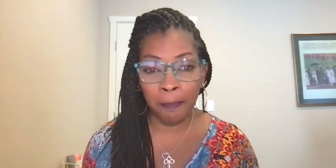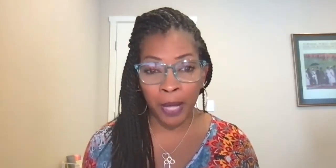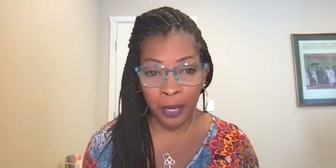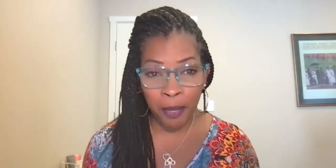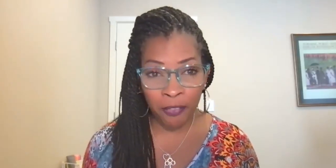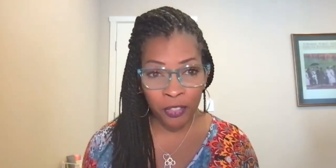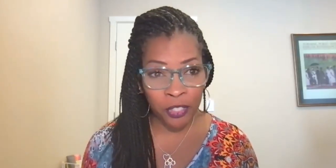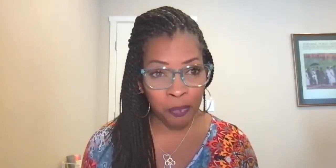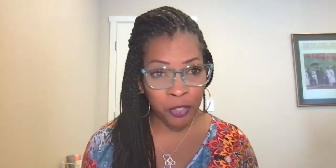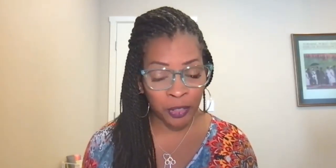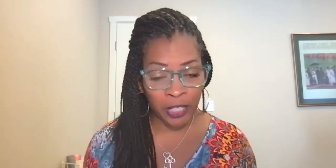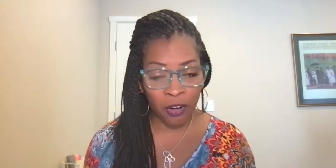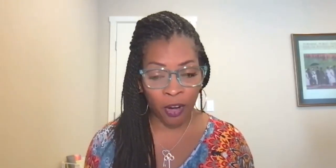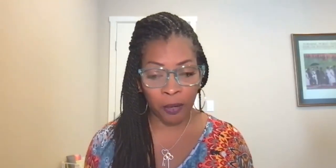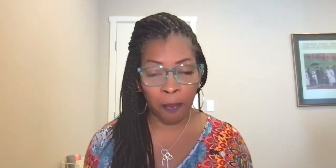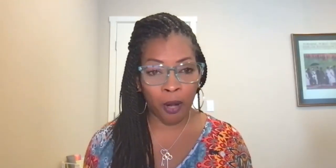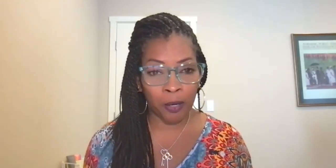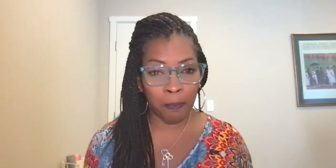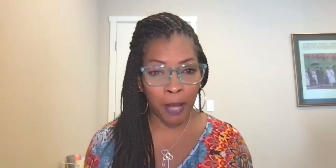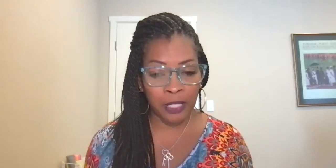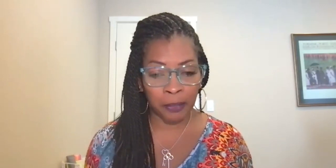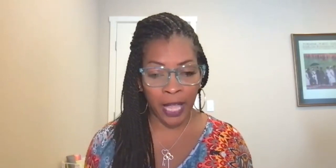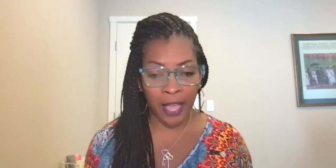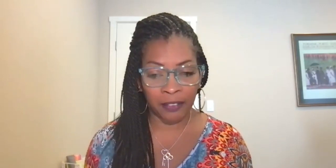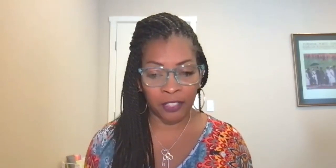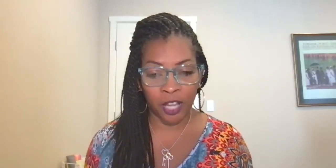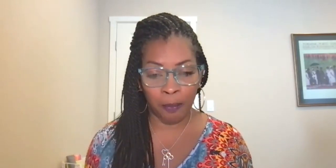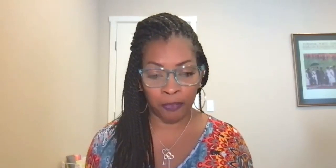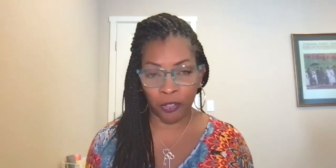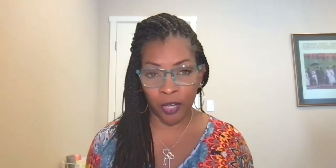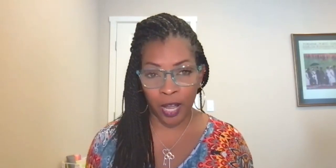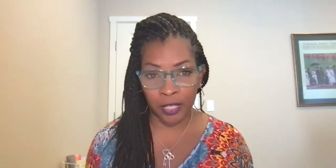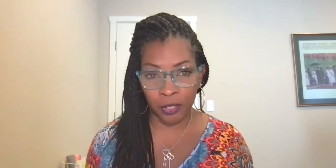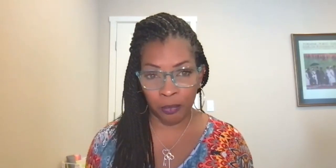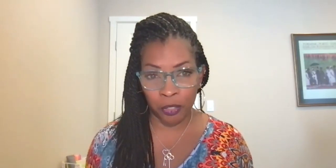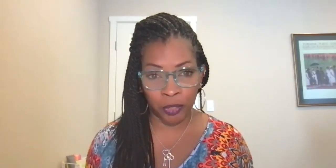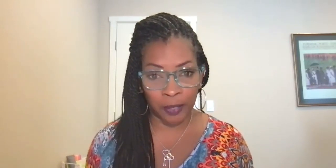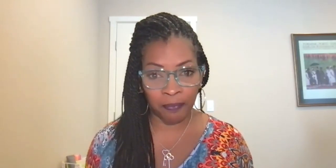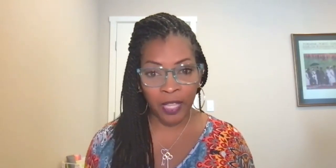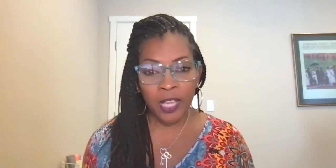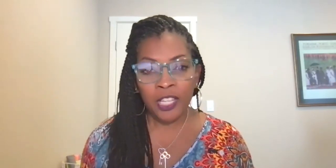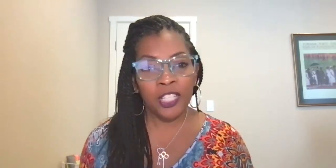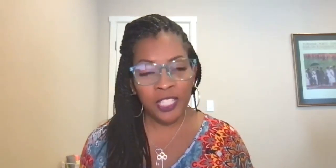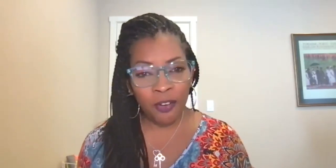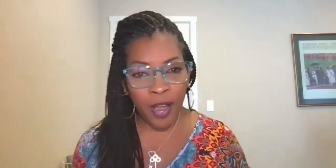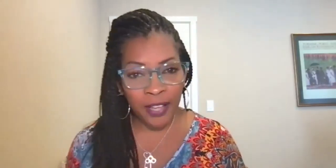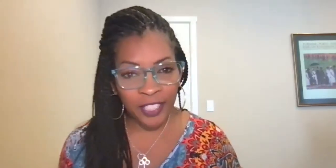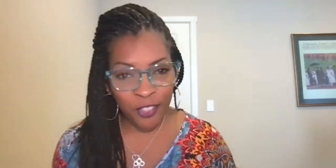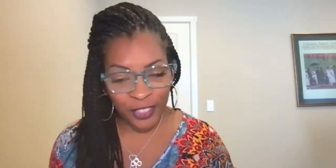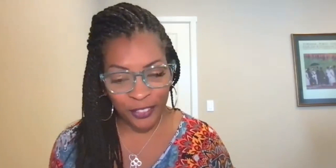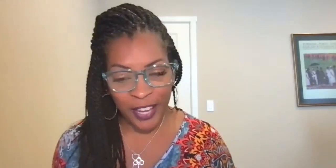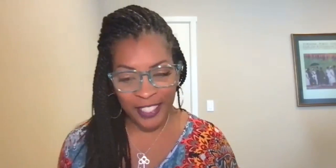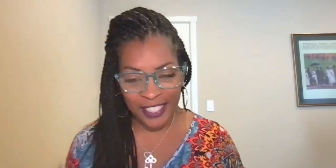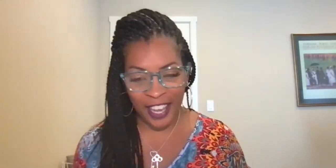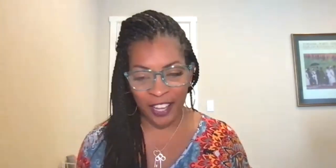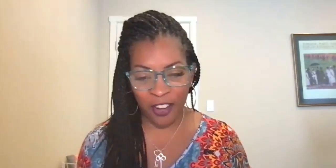at the bottom of your Zoom screen or possibly at the top of your Zoom screen. Just to give you a